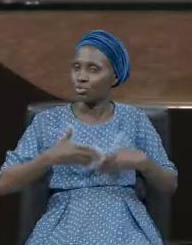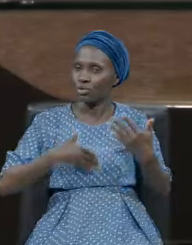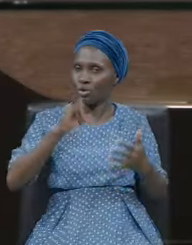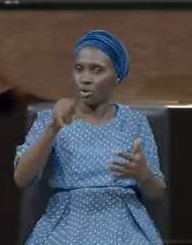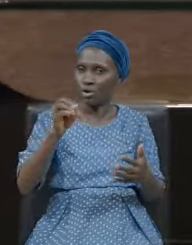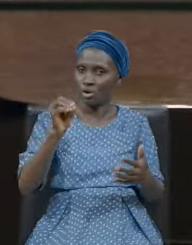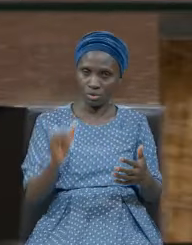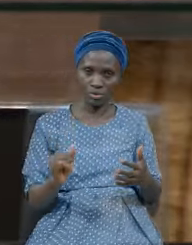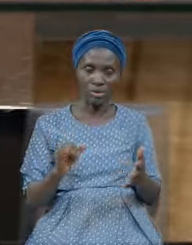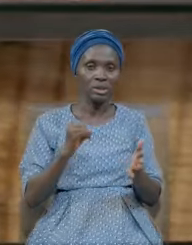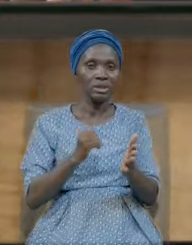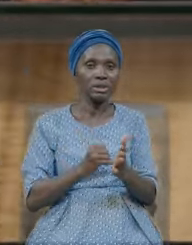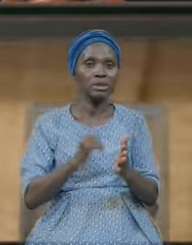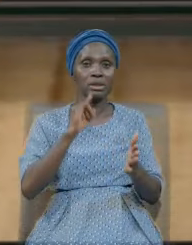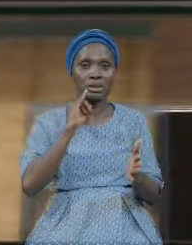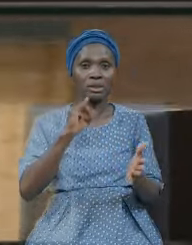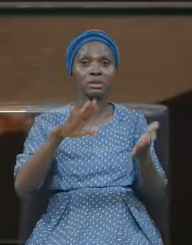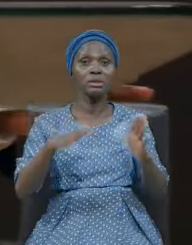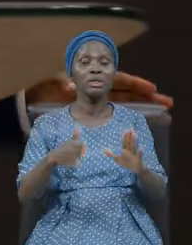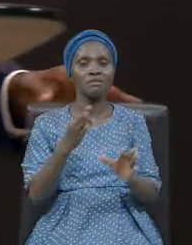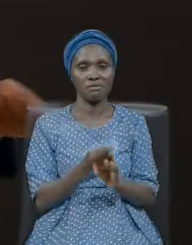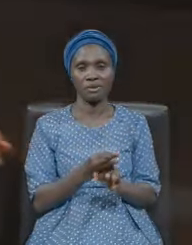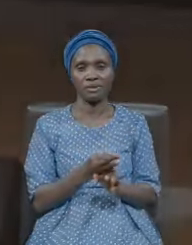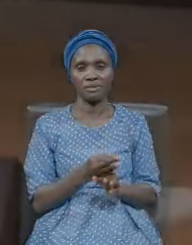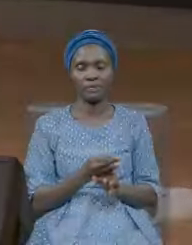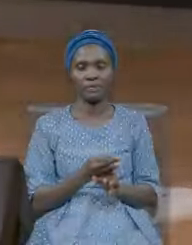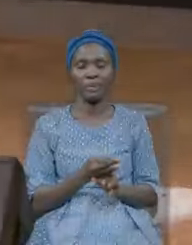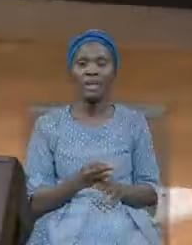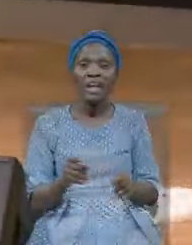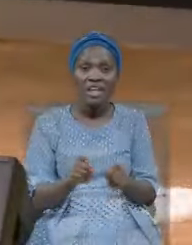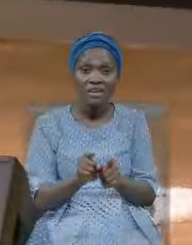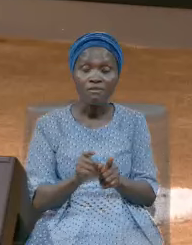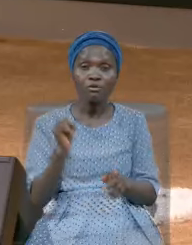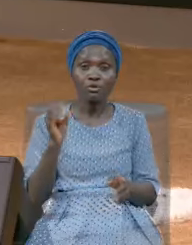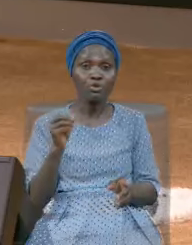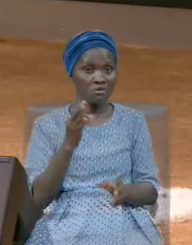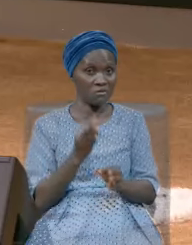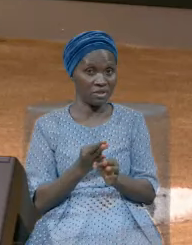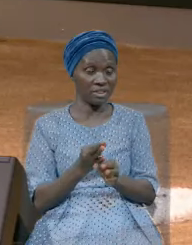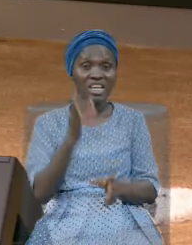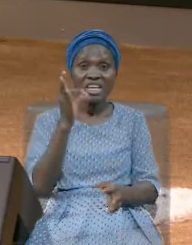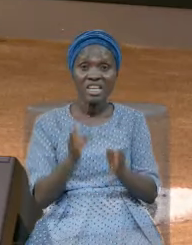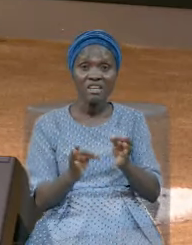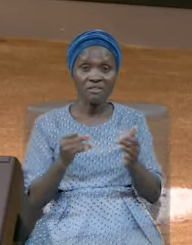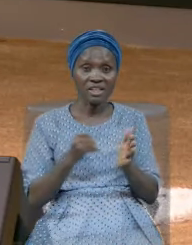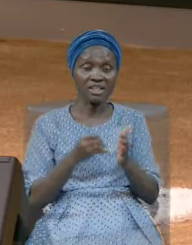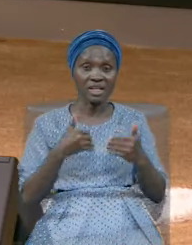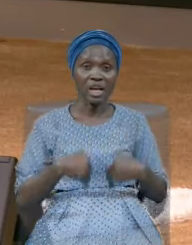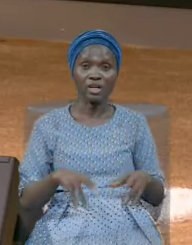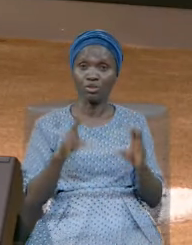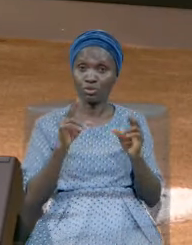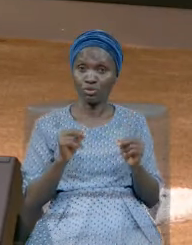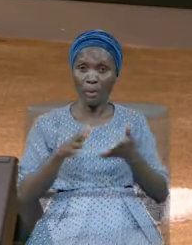faith. Even so faith, if it has no peace, no peace